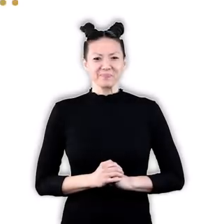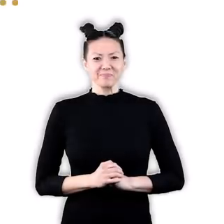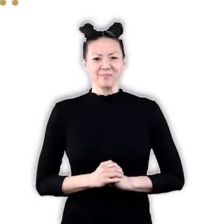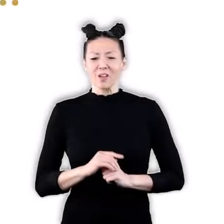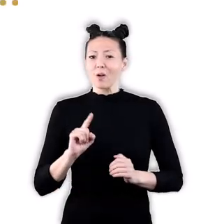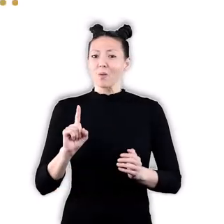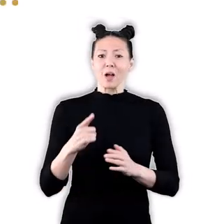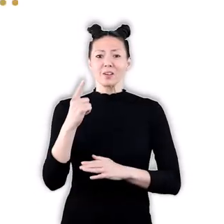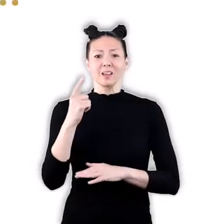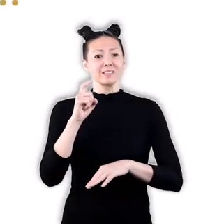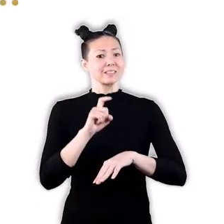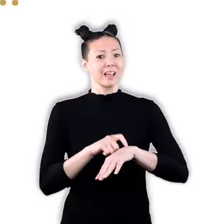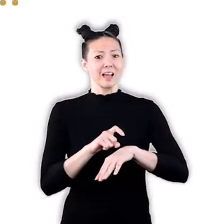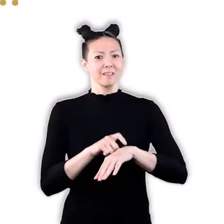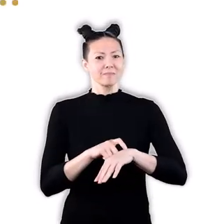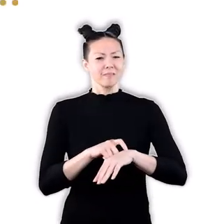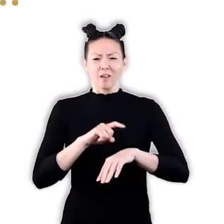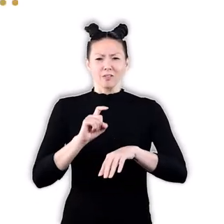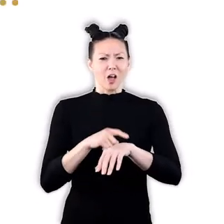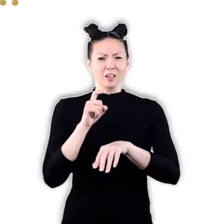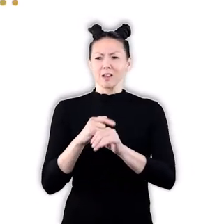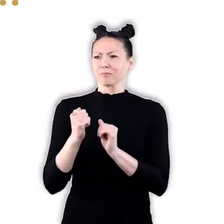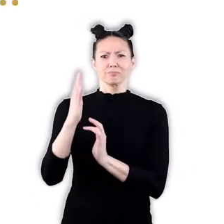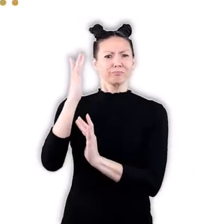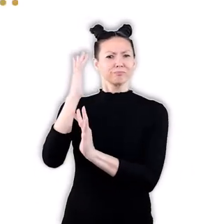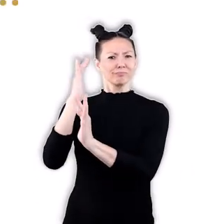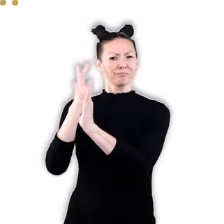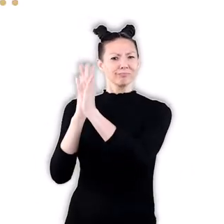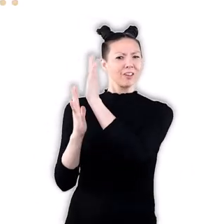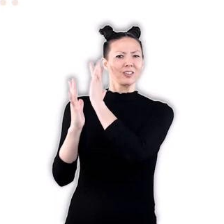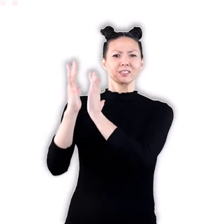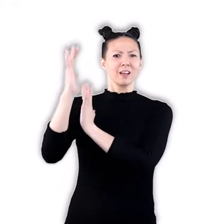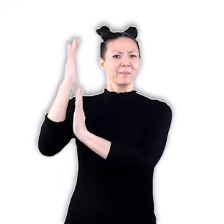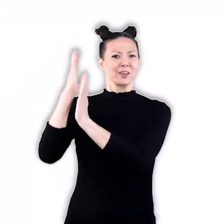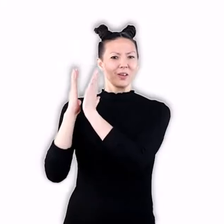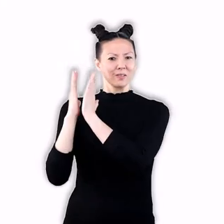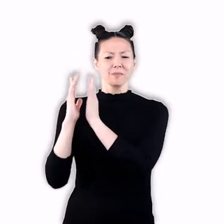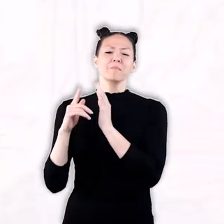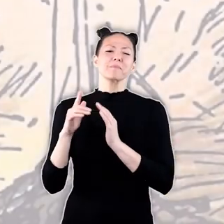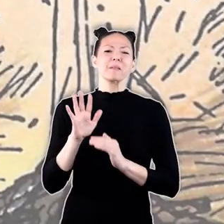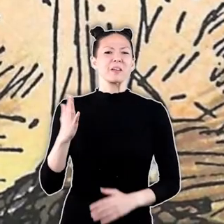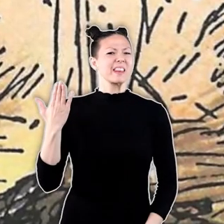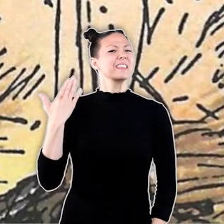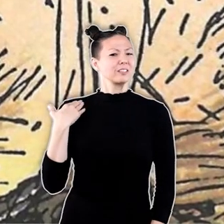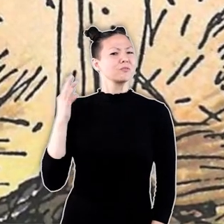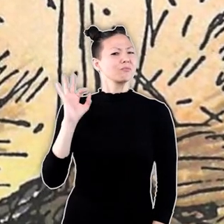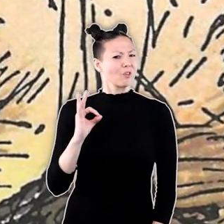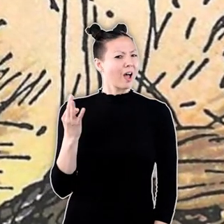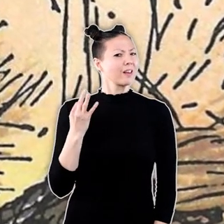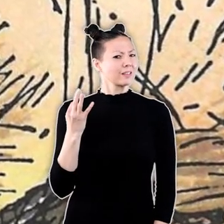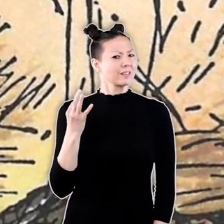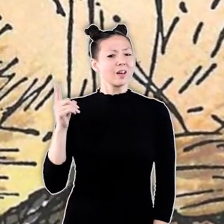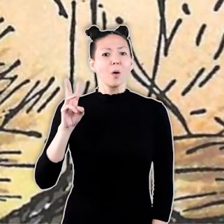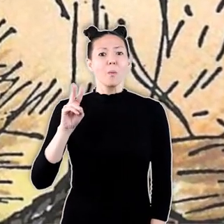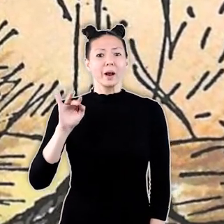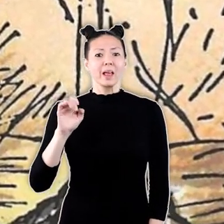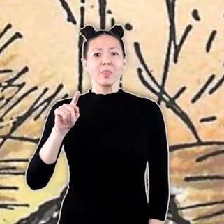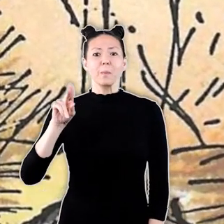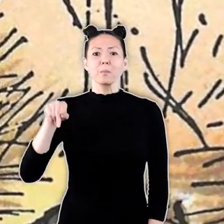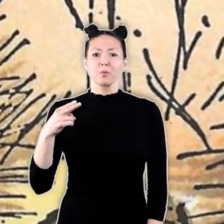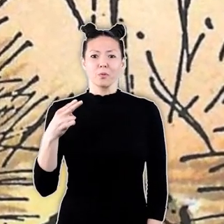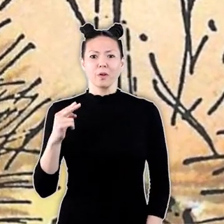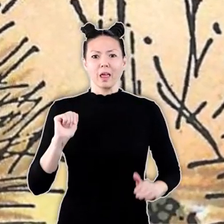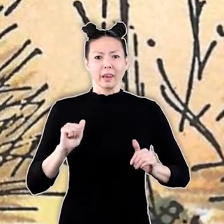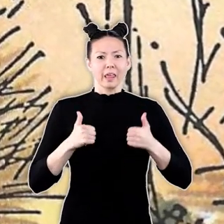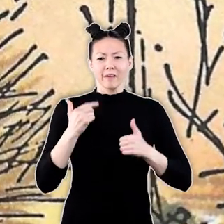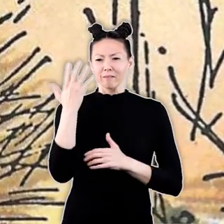Once upon a time, a very long time ago now, about last Friday, Winnie the Pooh lived in a